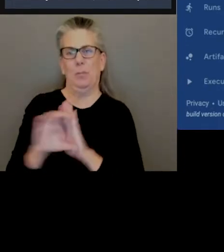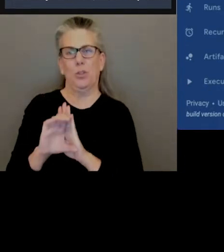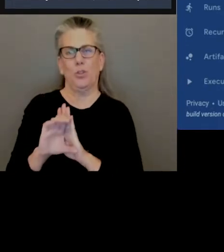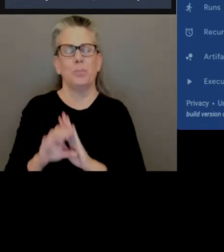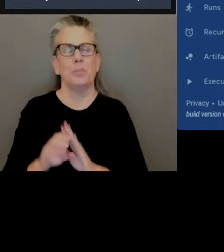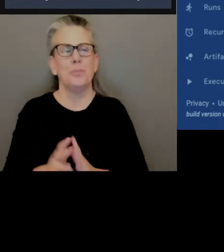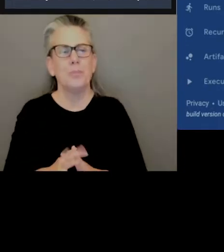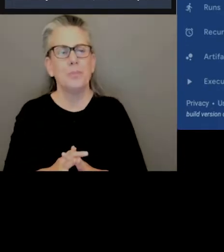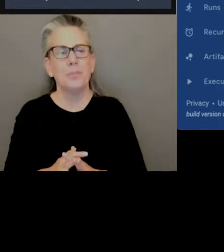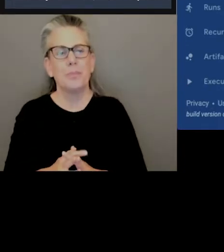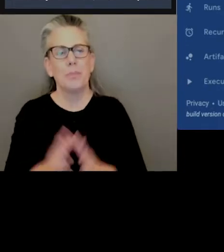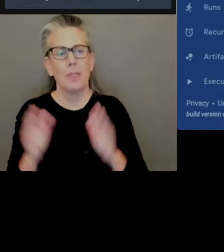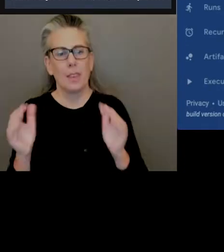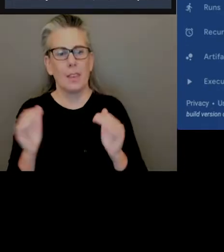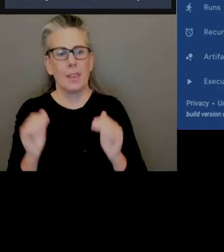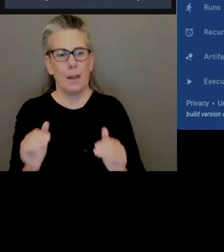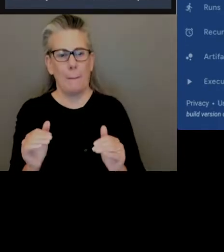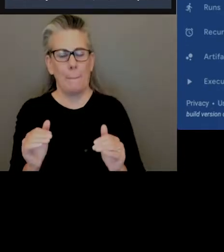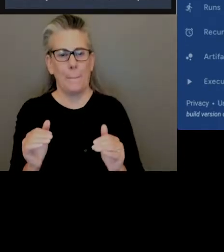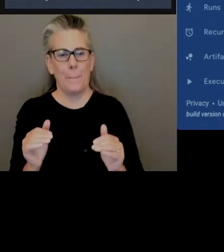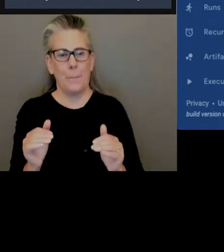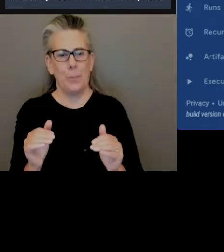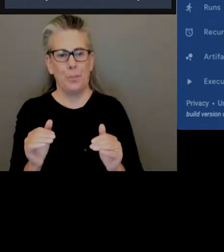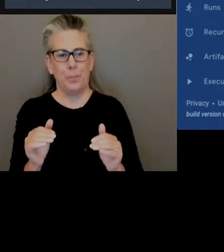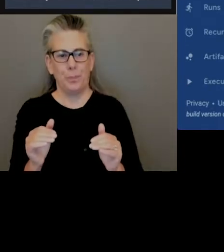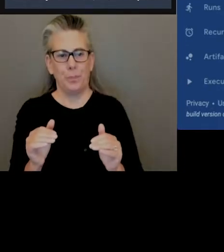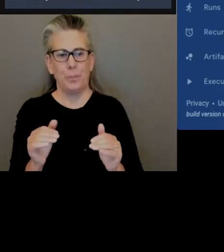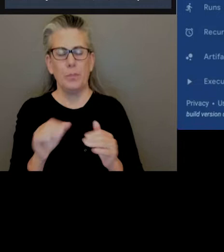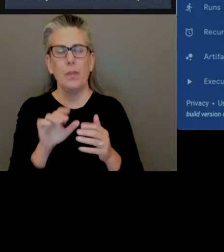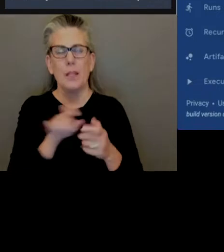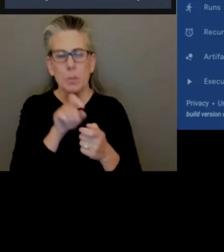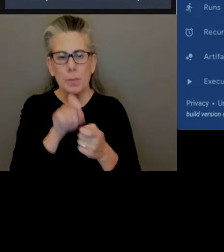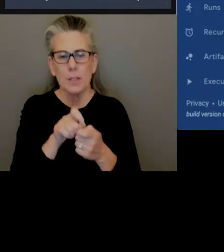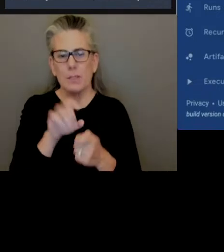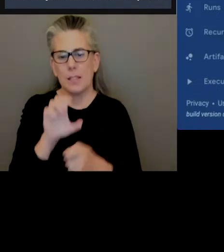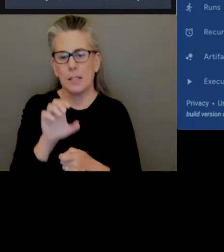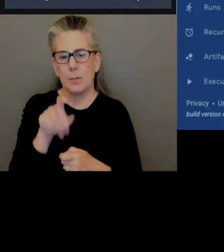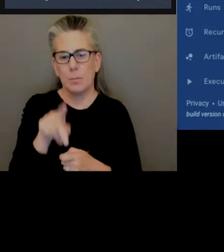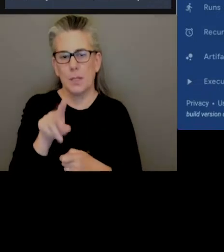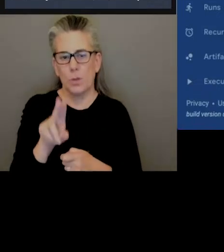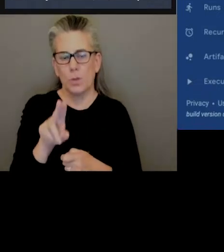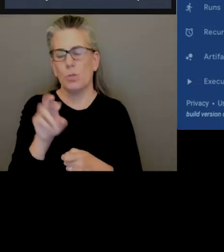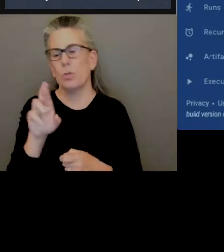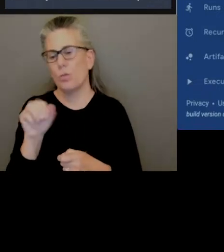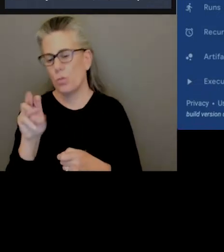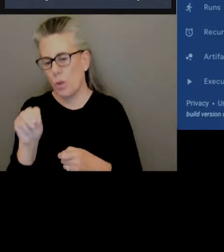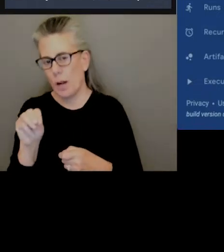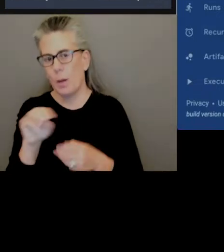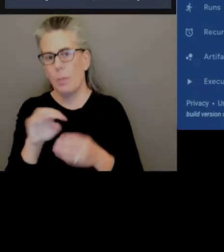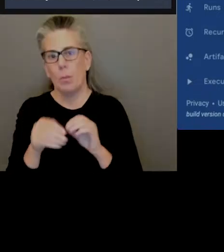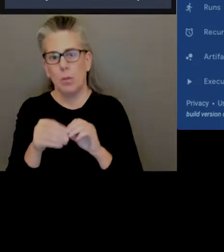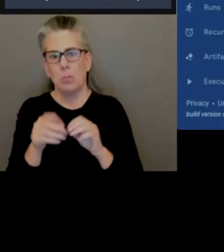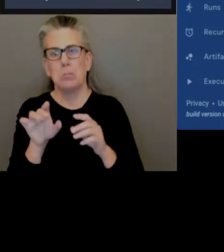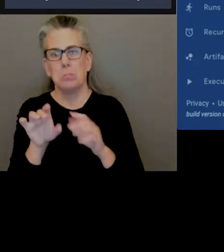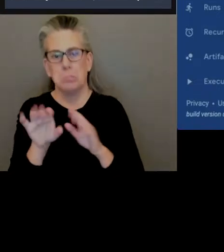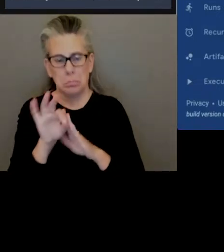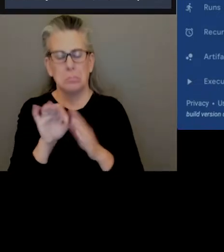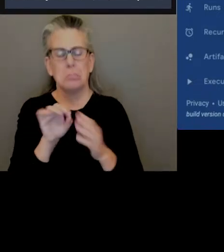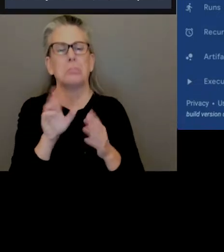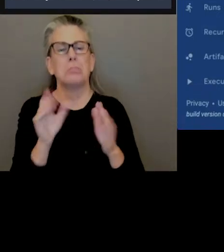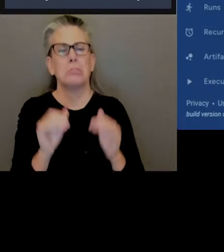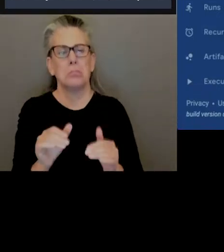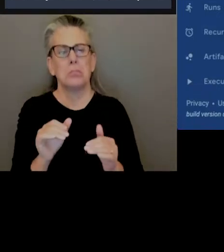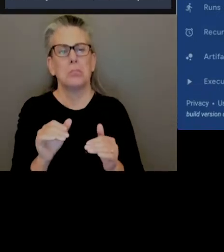we'll have to select, specify the CPU and RAM that is needed for your work on Jupyter Notebooks. You can also